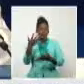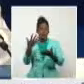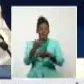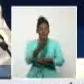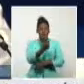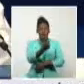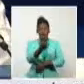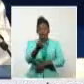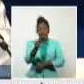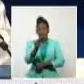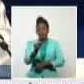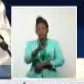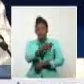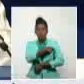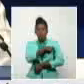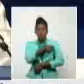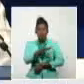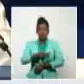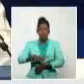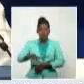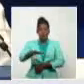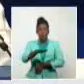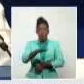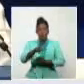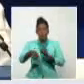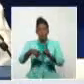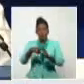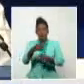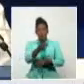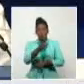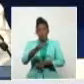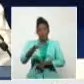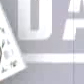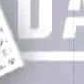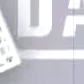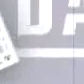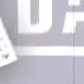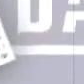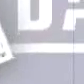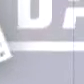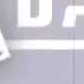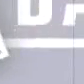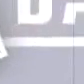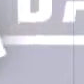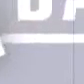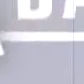the rate explains the risk for each of the territories.